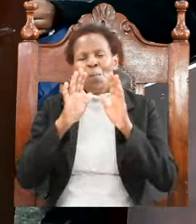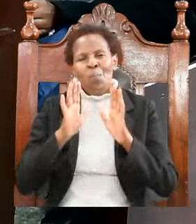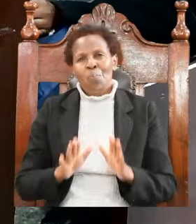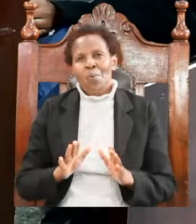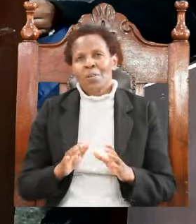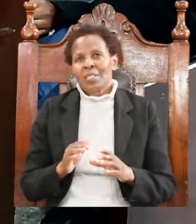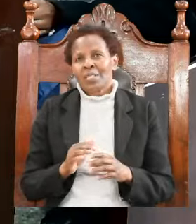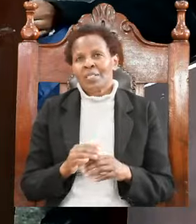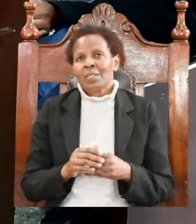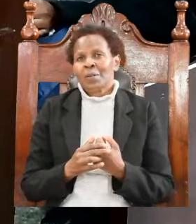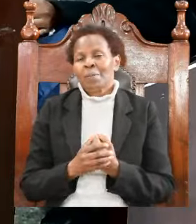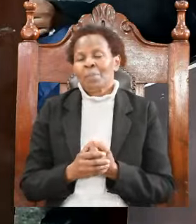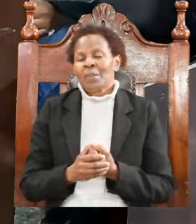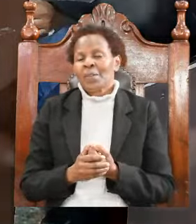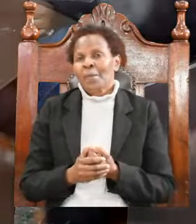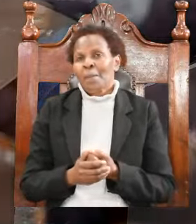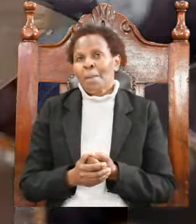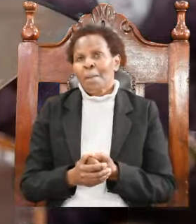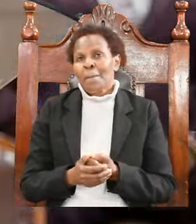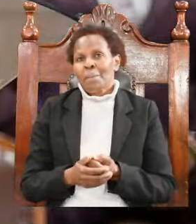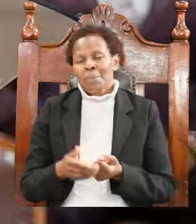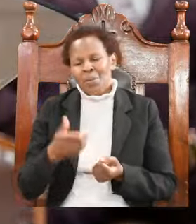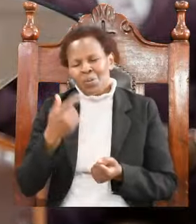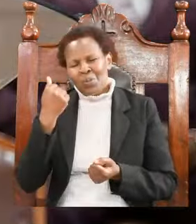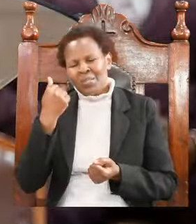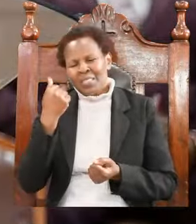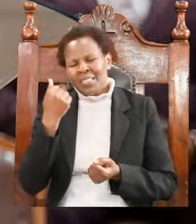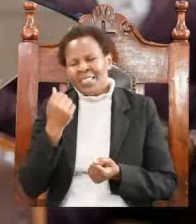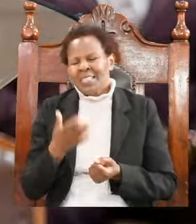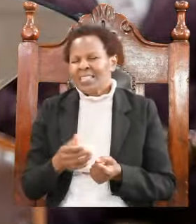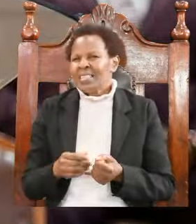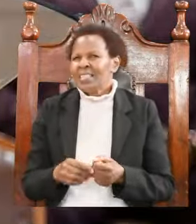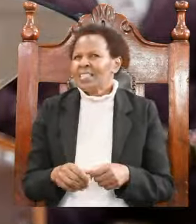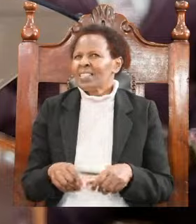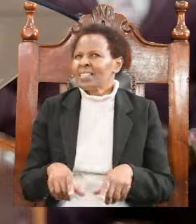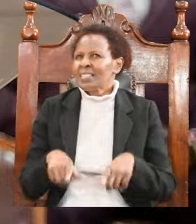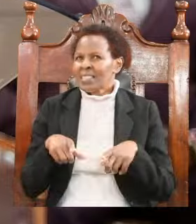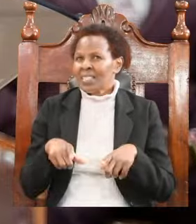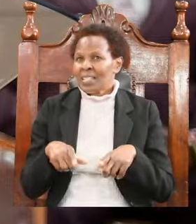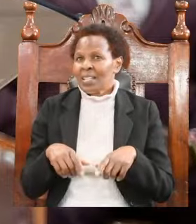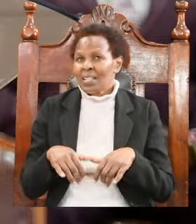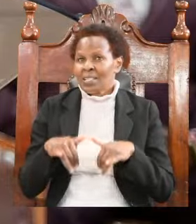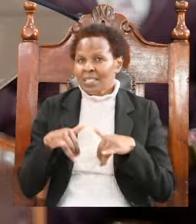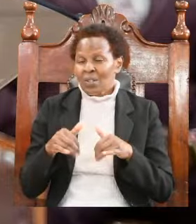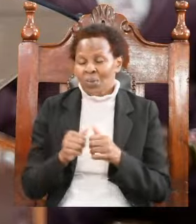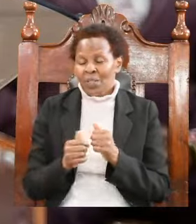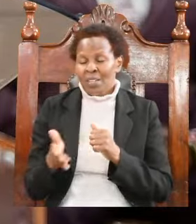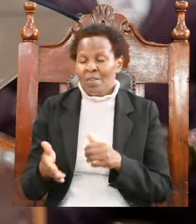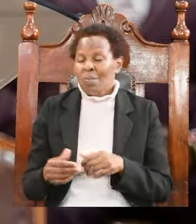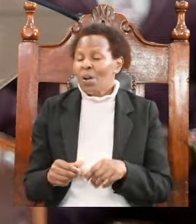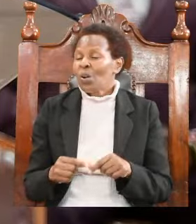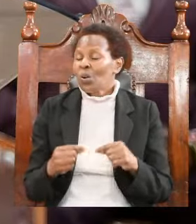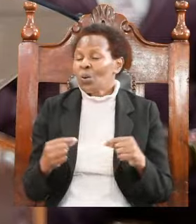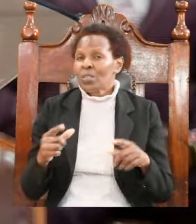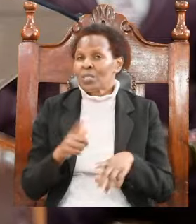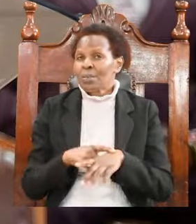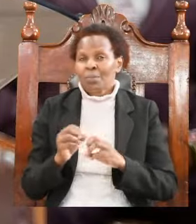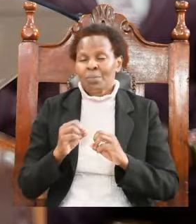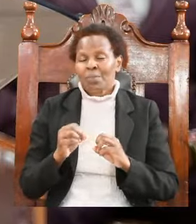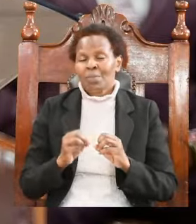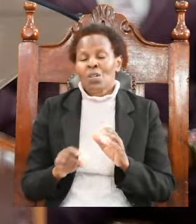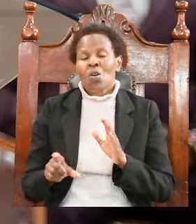important information, since he couldn't be with them any longer. And therefore, verse 1